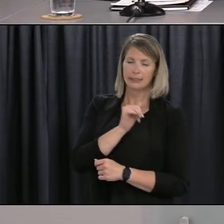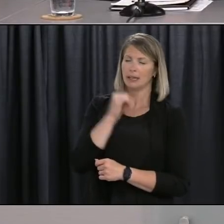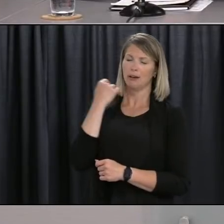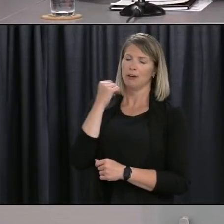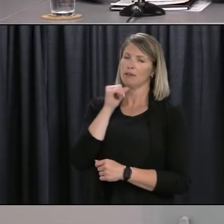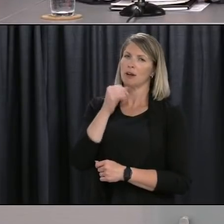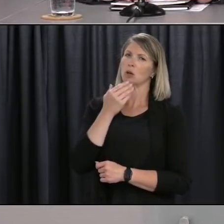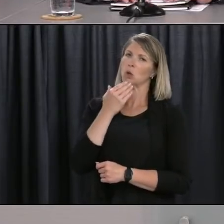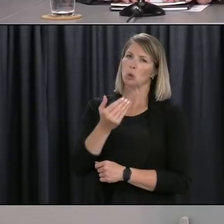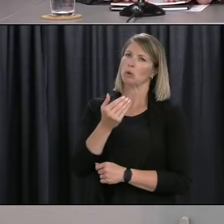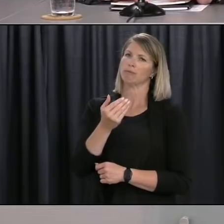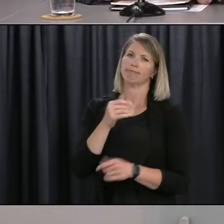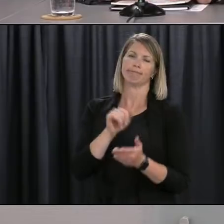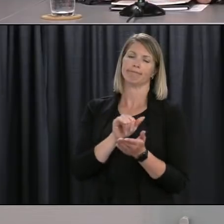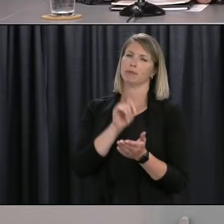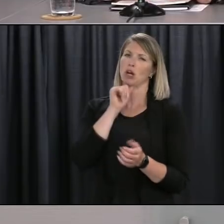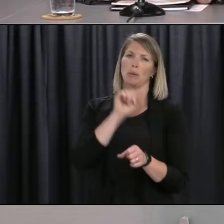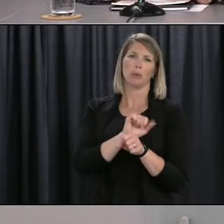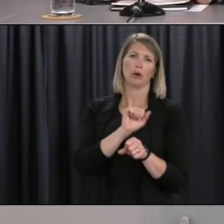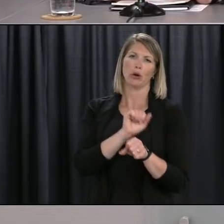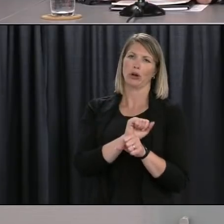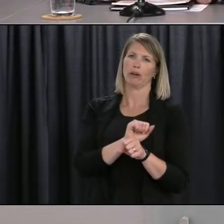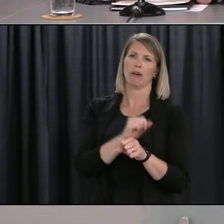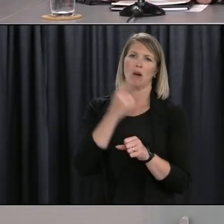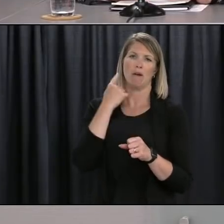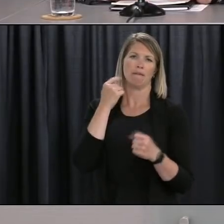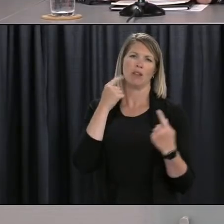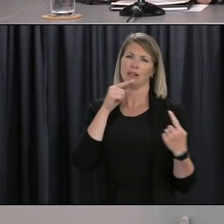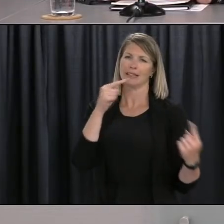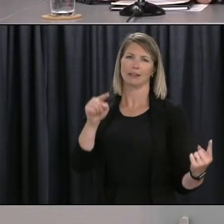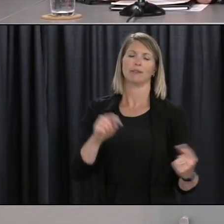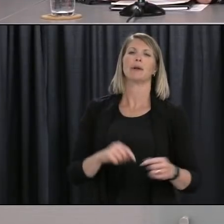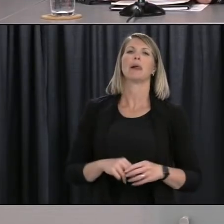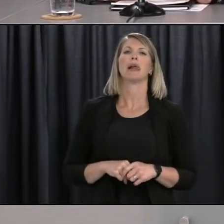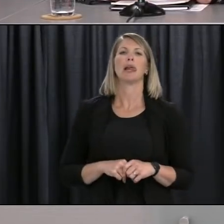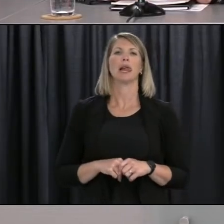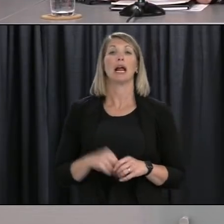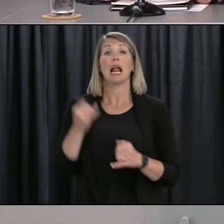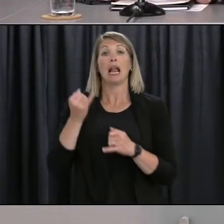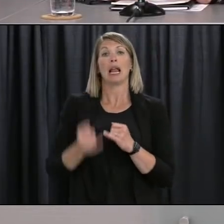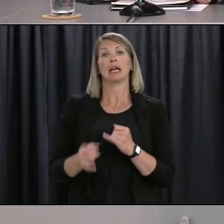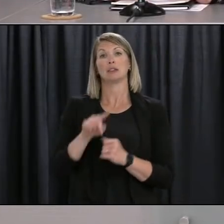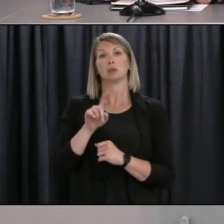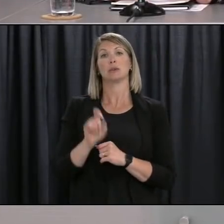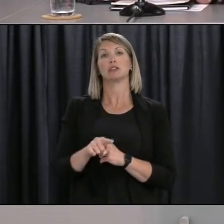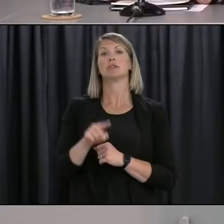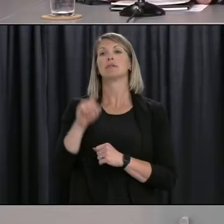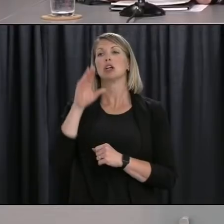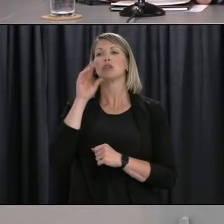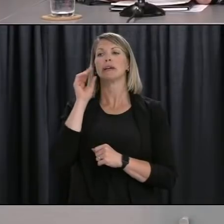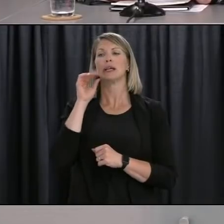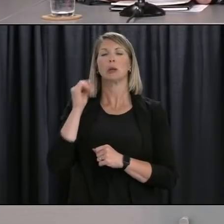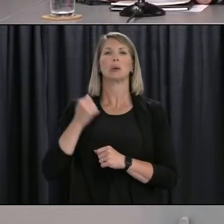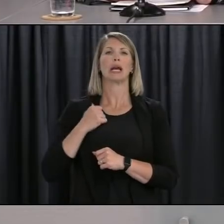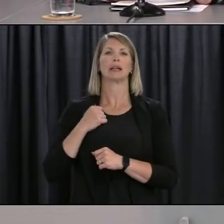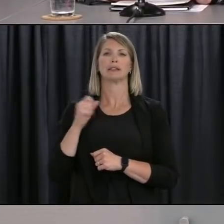That's actually it for me. Thank you. And our final questions today are from Marie Isabelle Rochon of Radio Canada. Please go